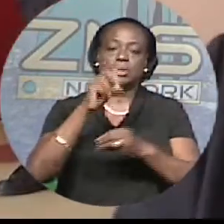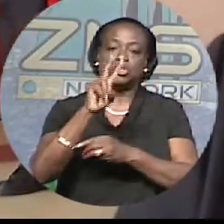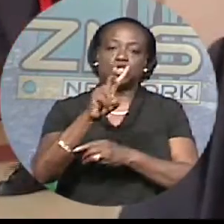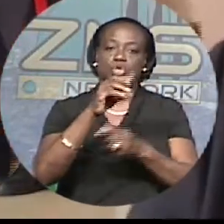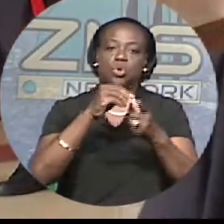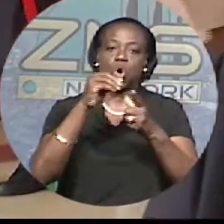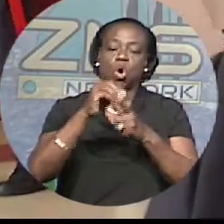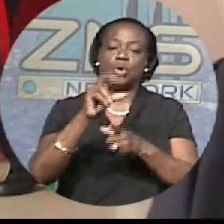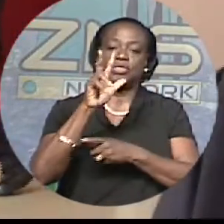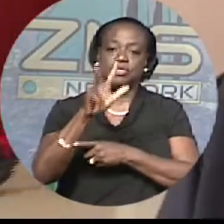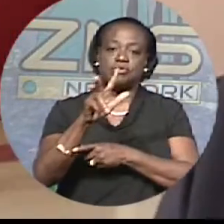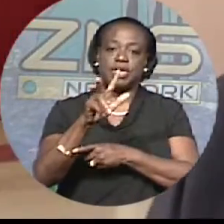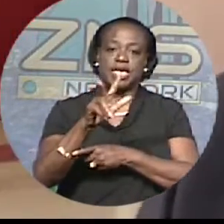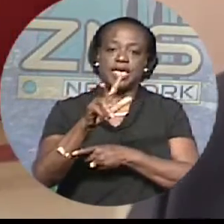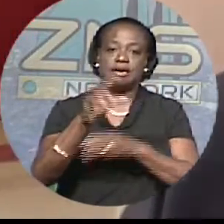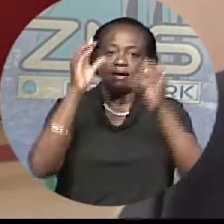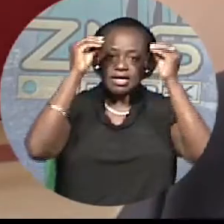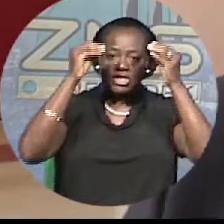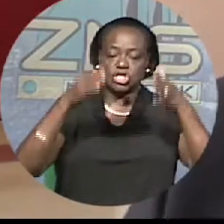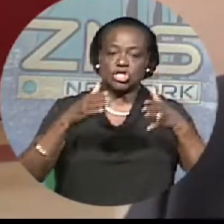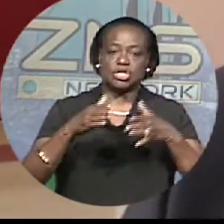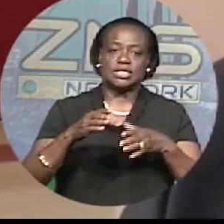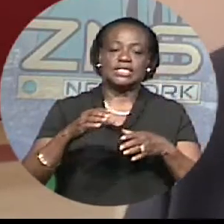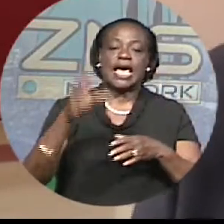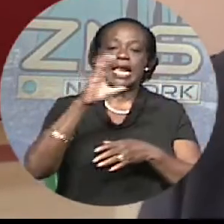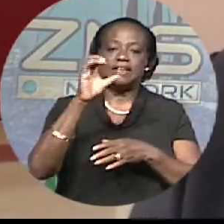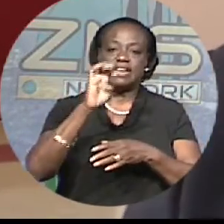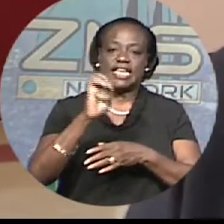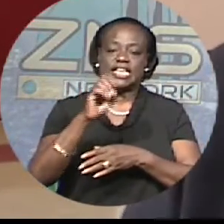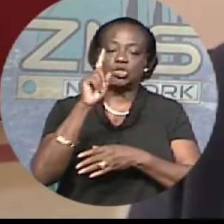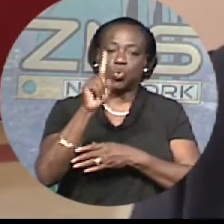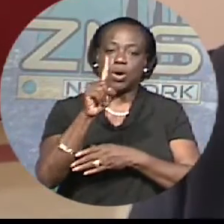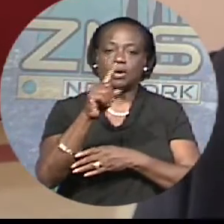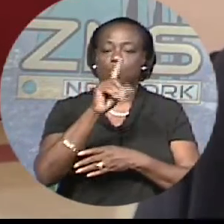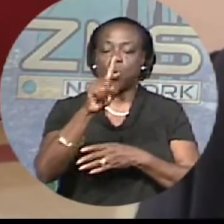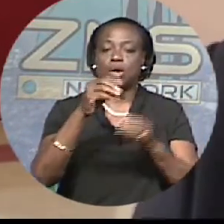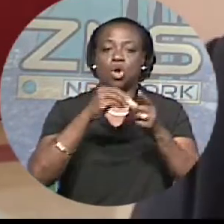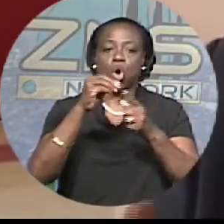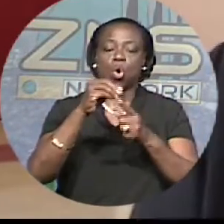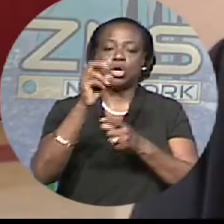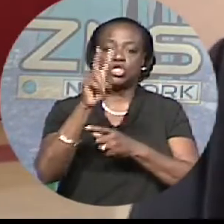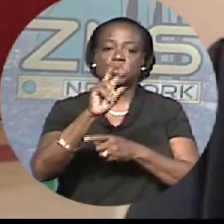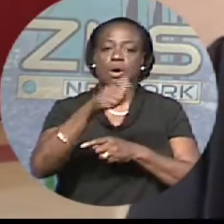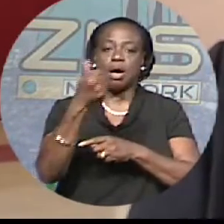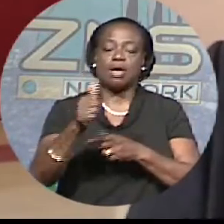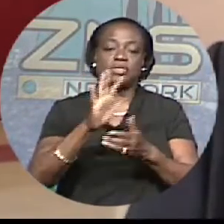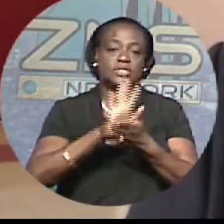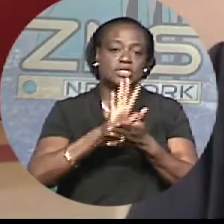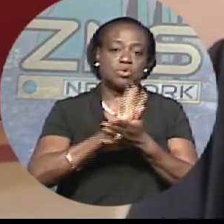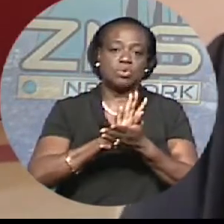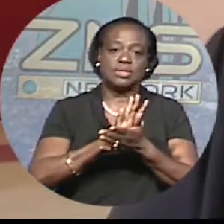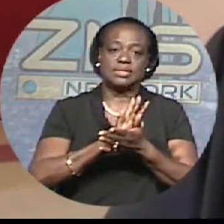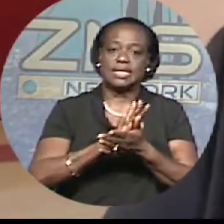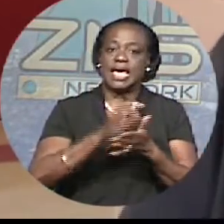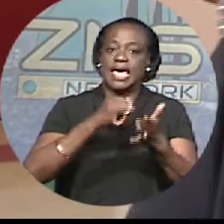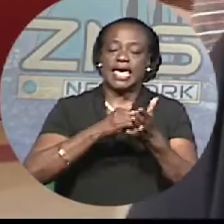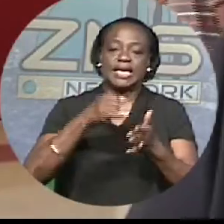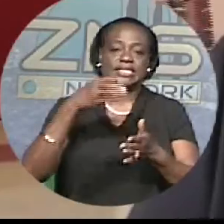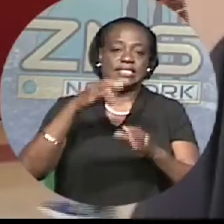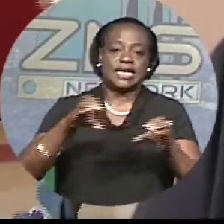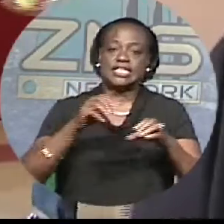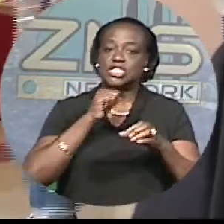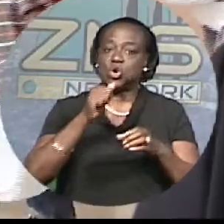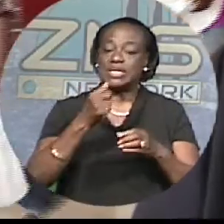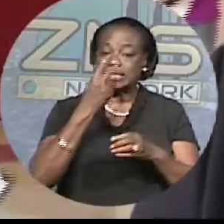3 generalists, Cleveland Indians 1, and 1 or 2 other schools, but it does not seem